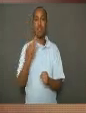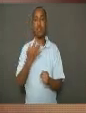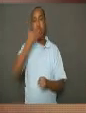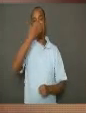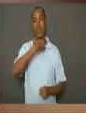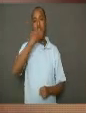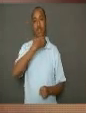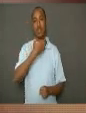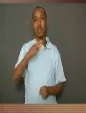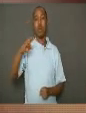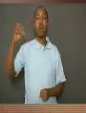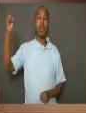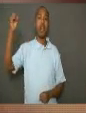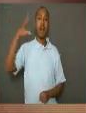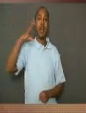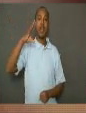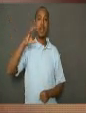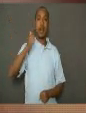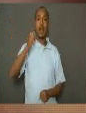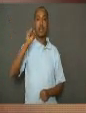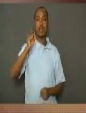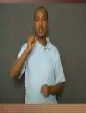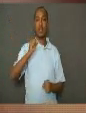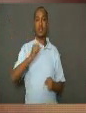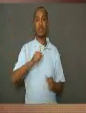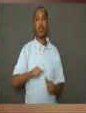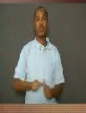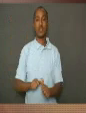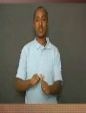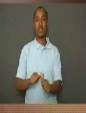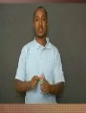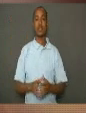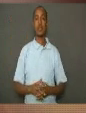heat or light as it proceeds.